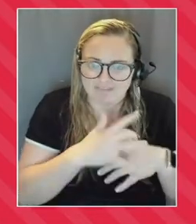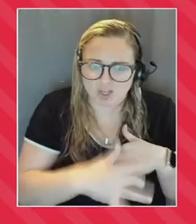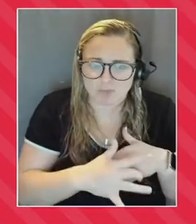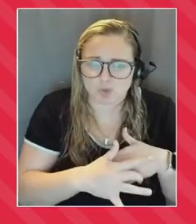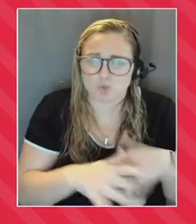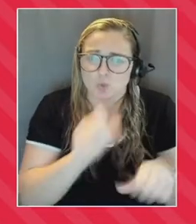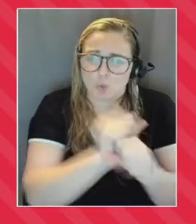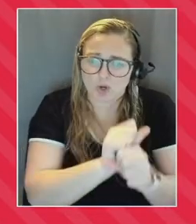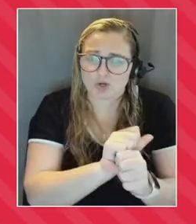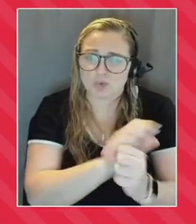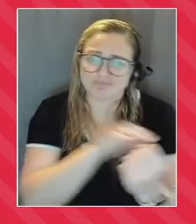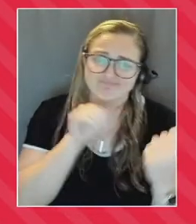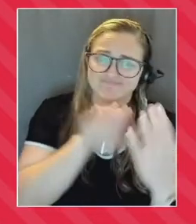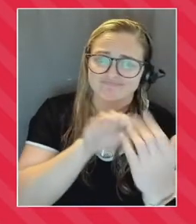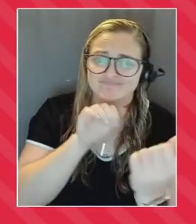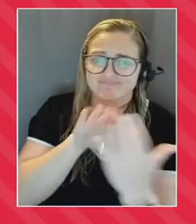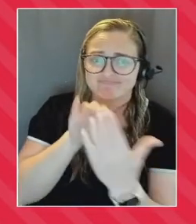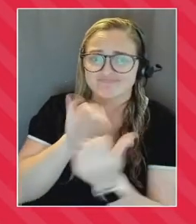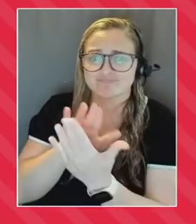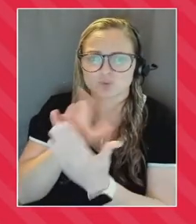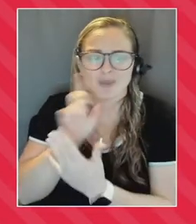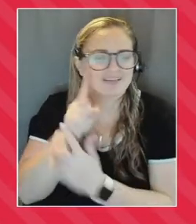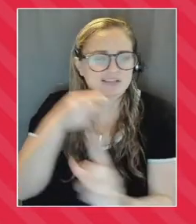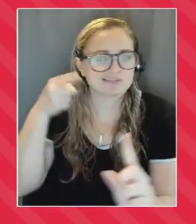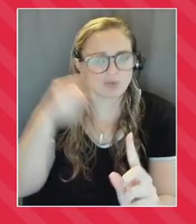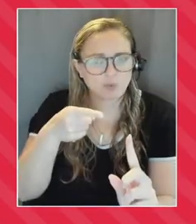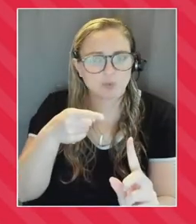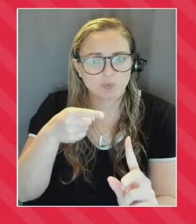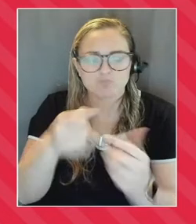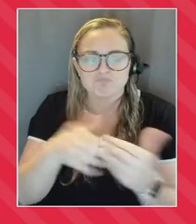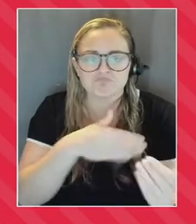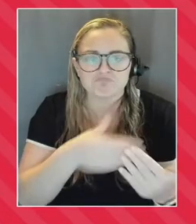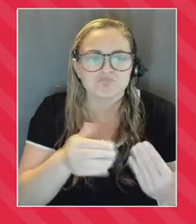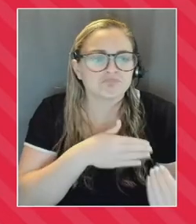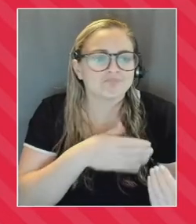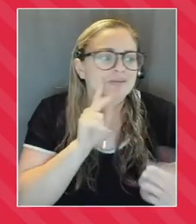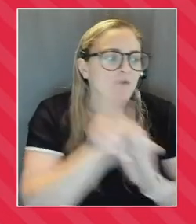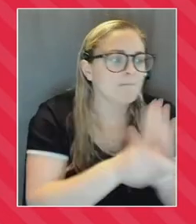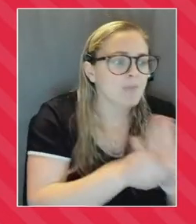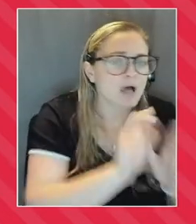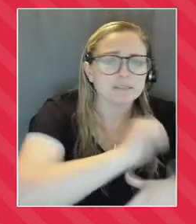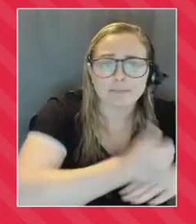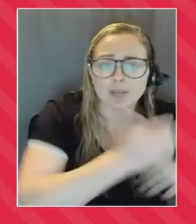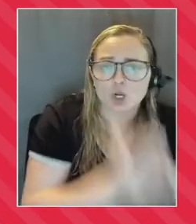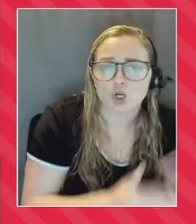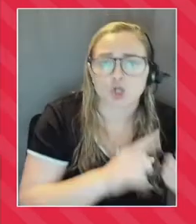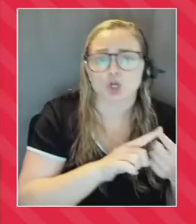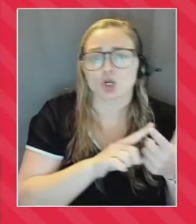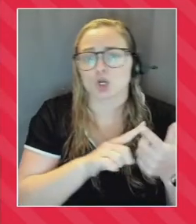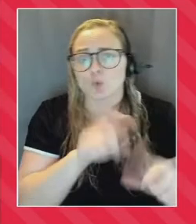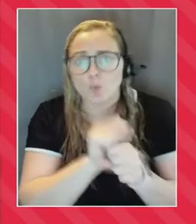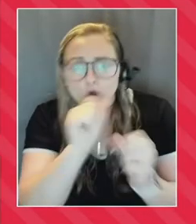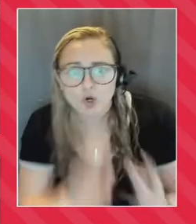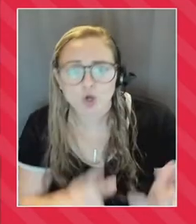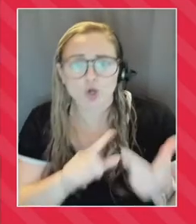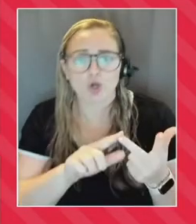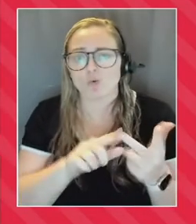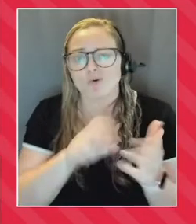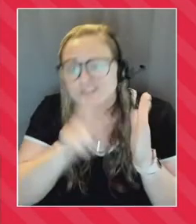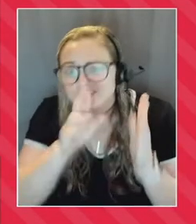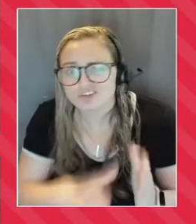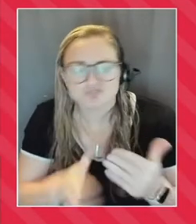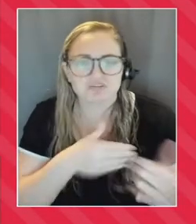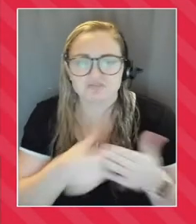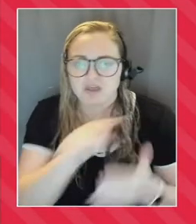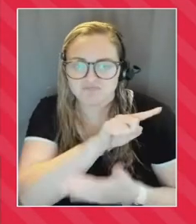So I think that's something that we can all strive for in our work, whether it's as policymakers or practitioners or researchers. Well,